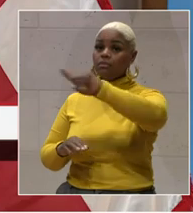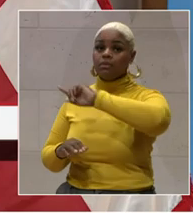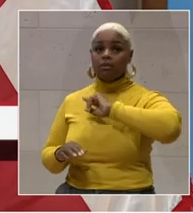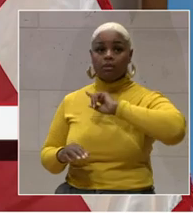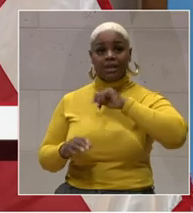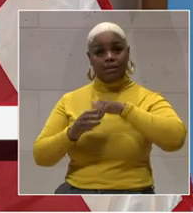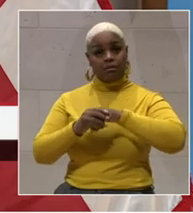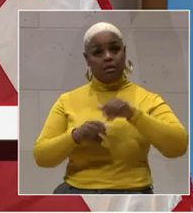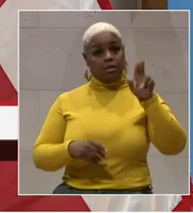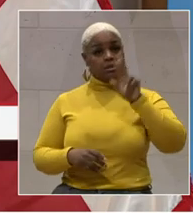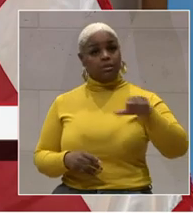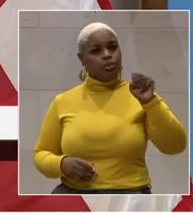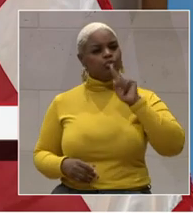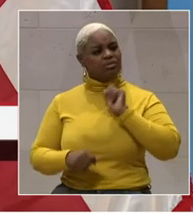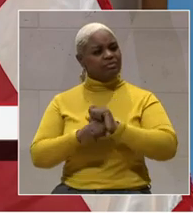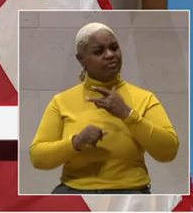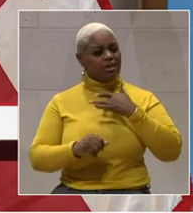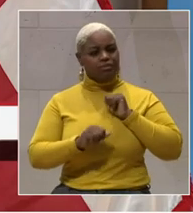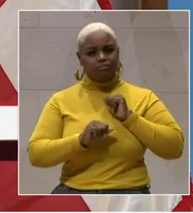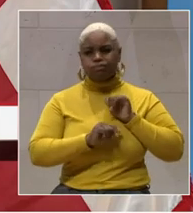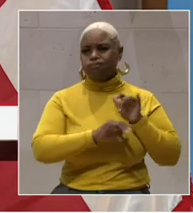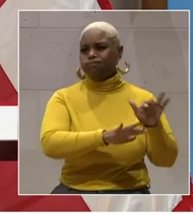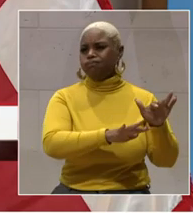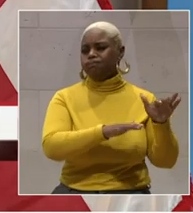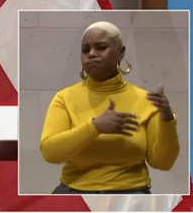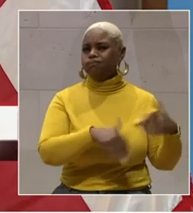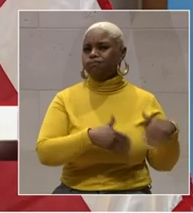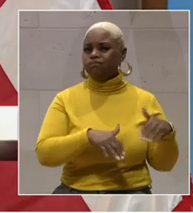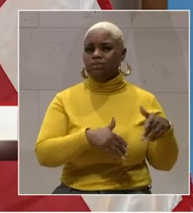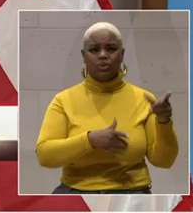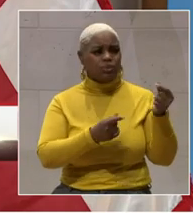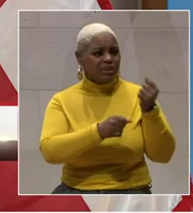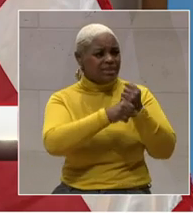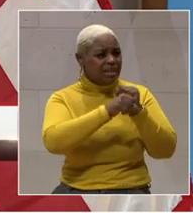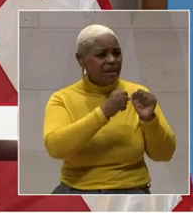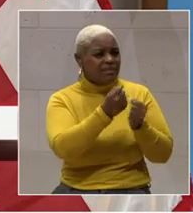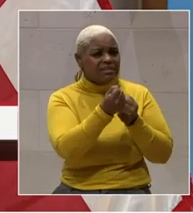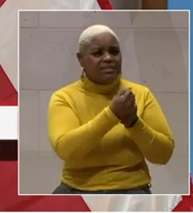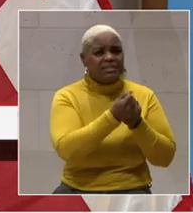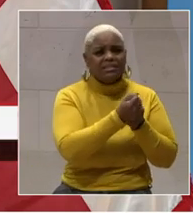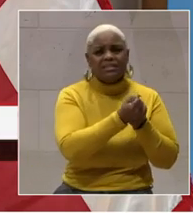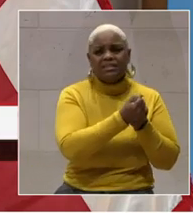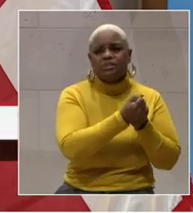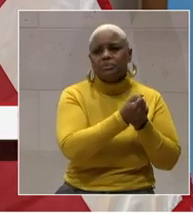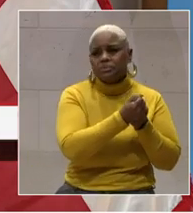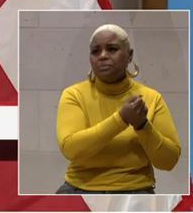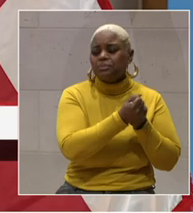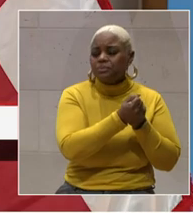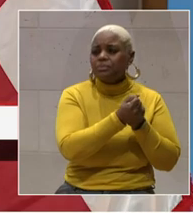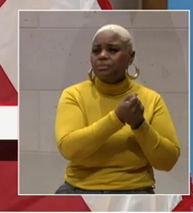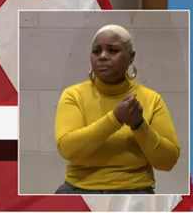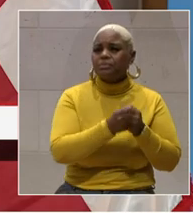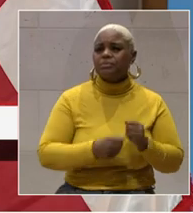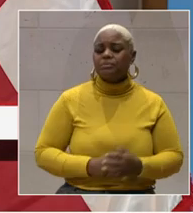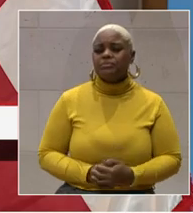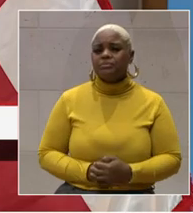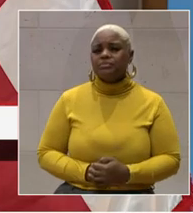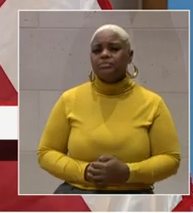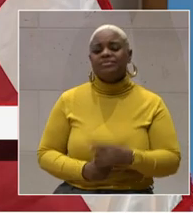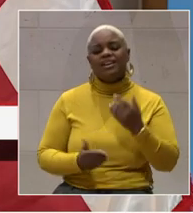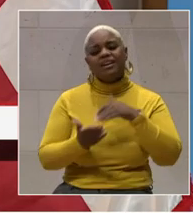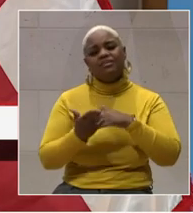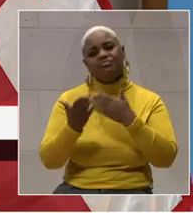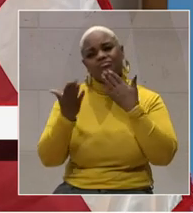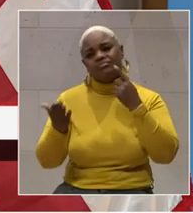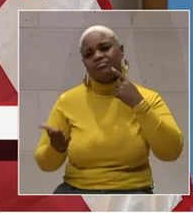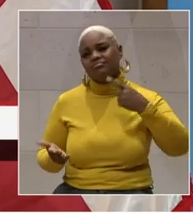spirit, but also with anything that we can do to support them. Again, I want to thank you for being here